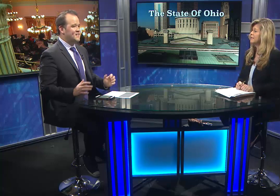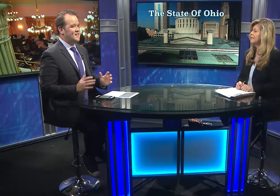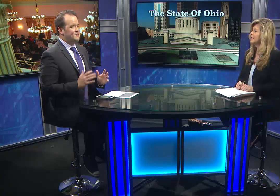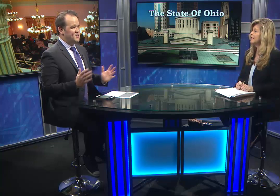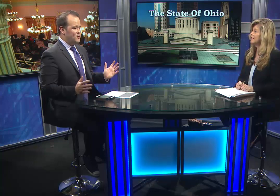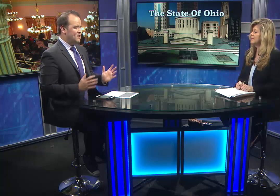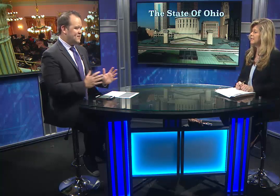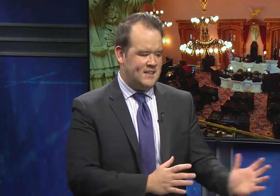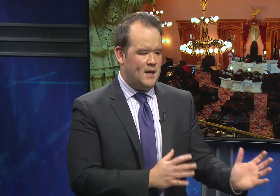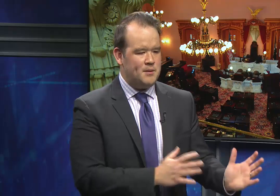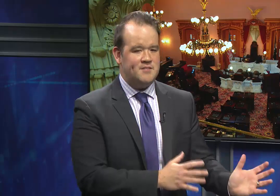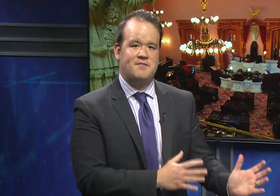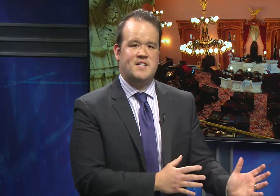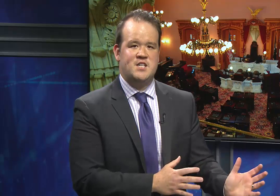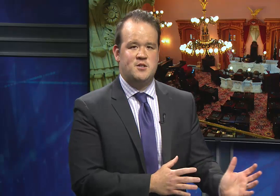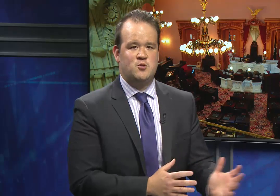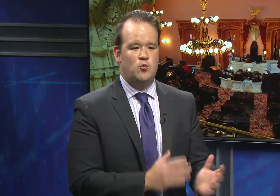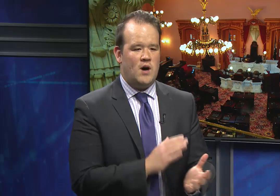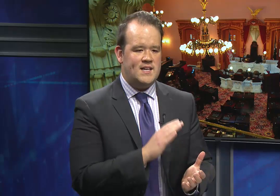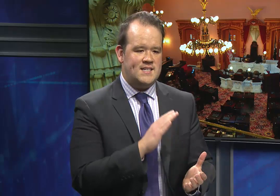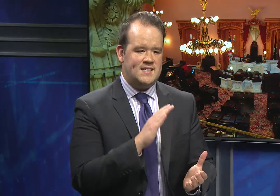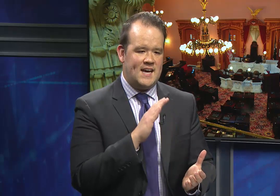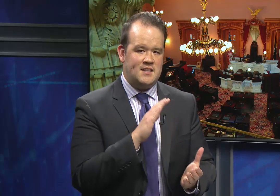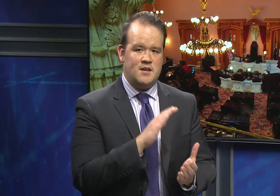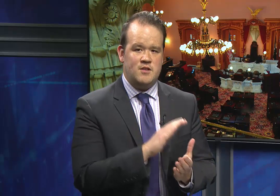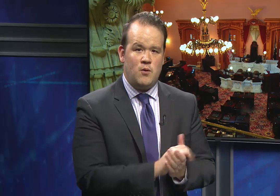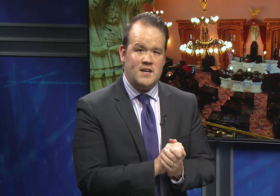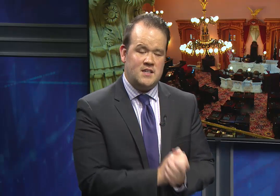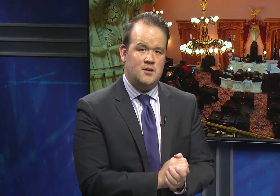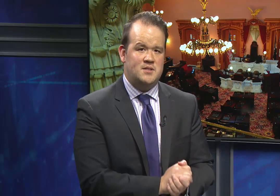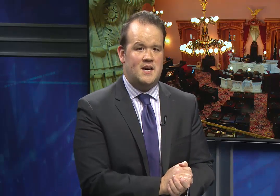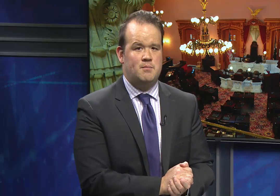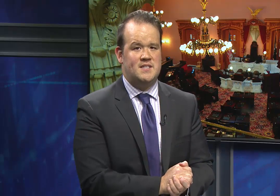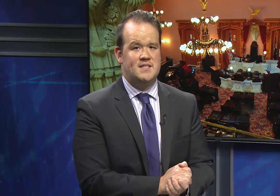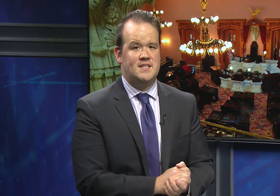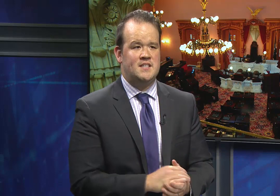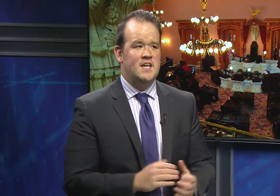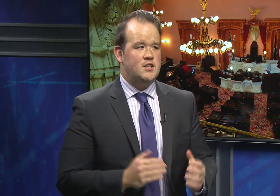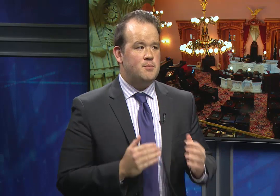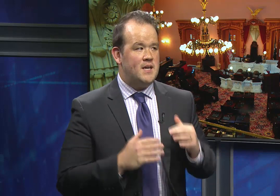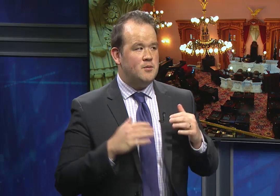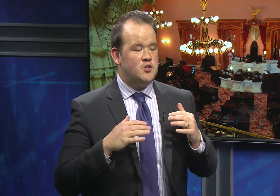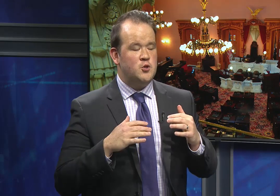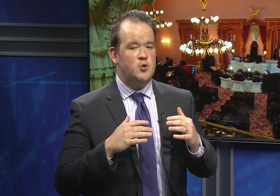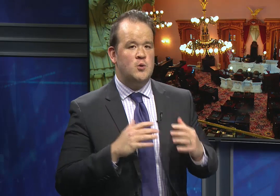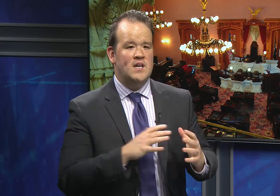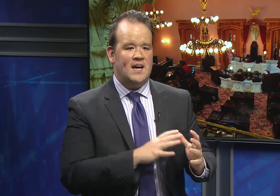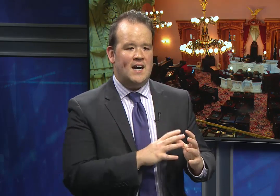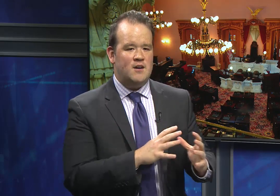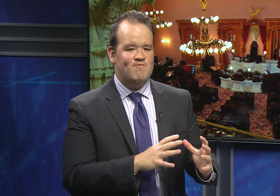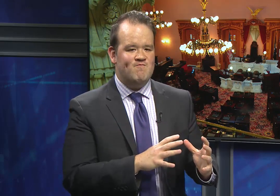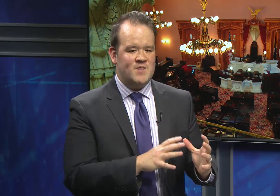is, a couple of different issues. One is that they wanted to close down businesses to be able